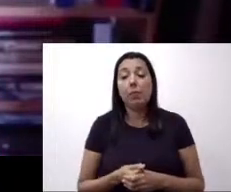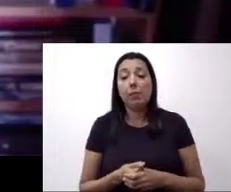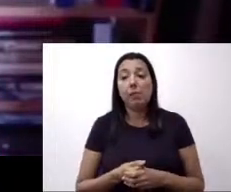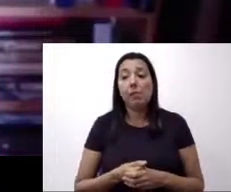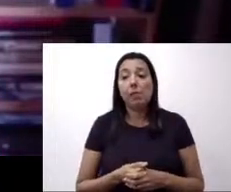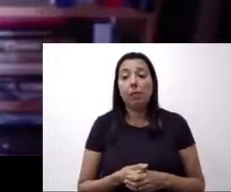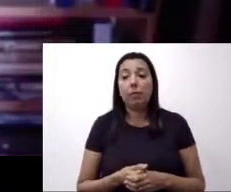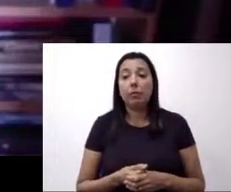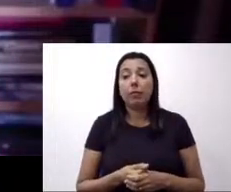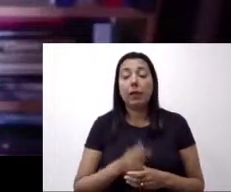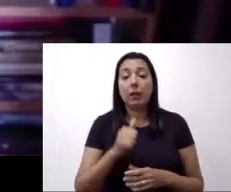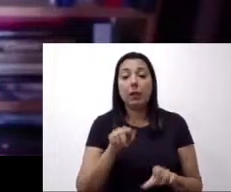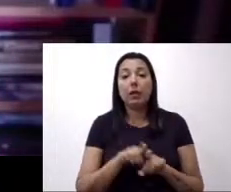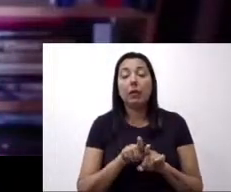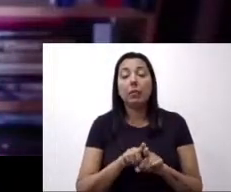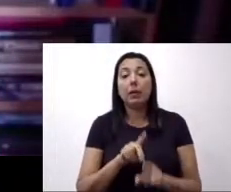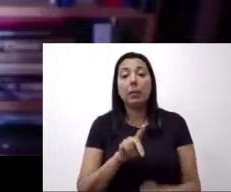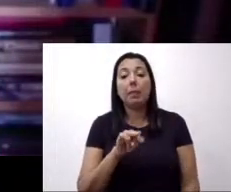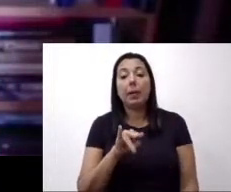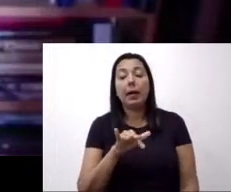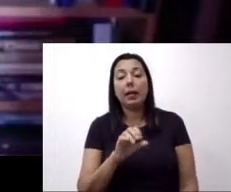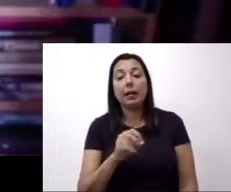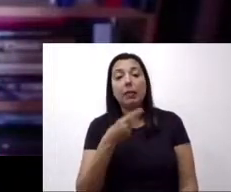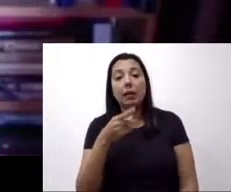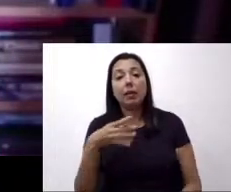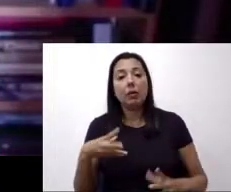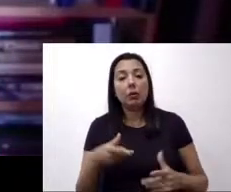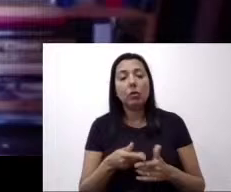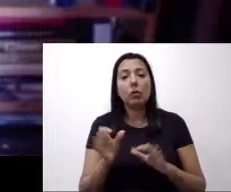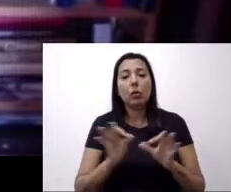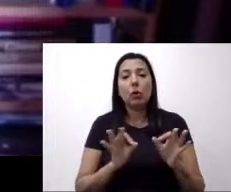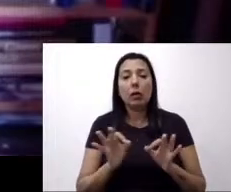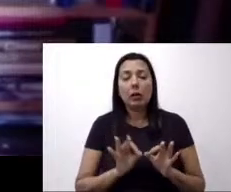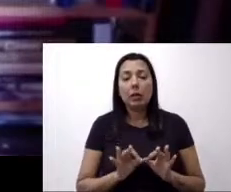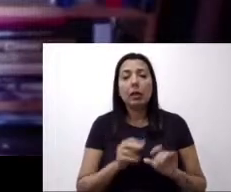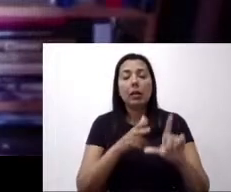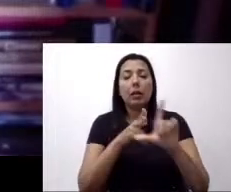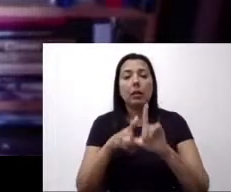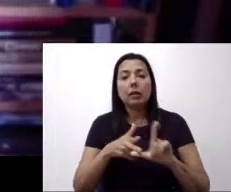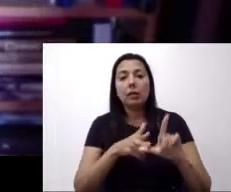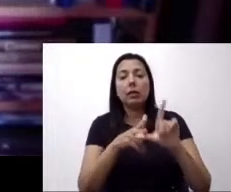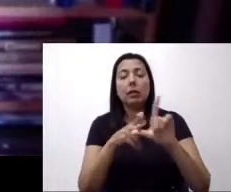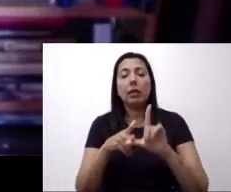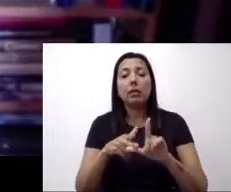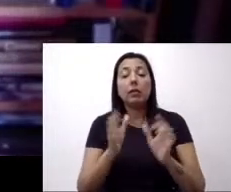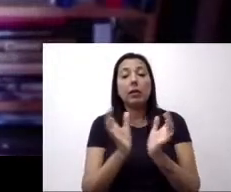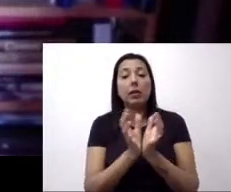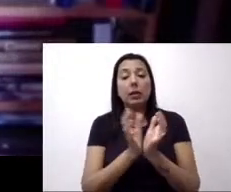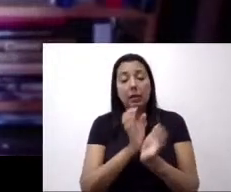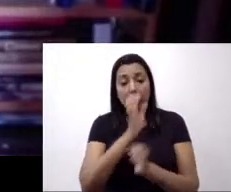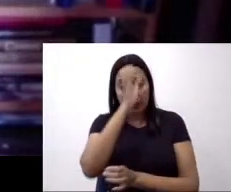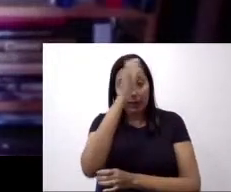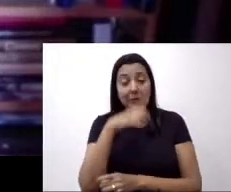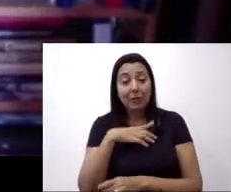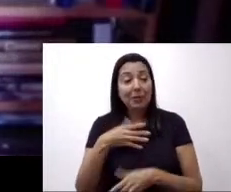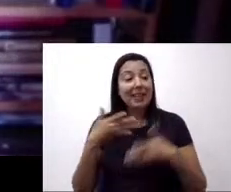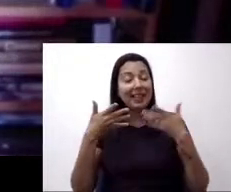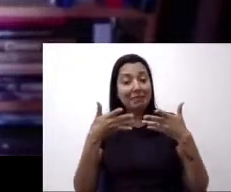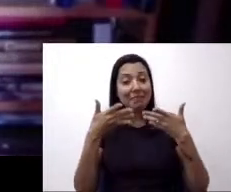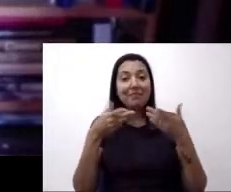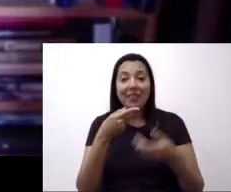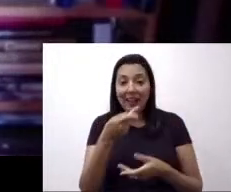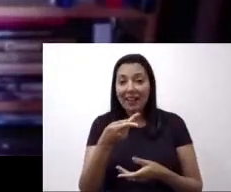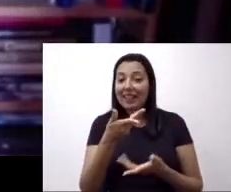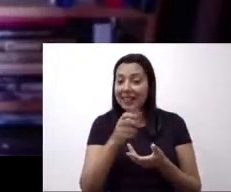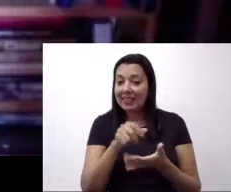and thank you to the ENAP team. I'm very pleased to speak in it. I will make a